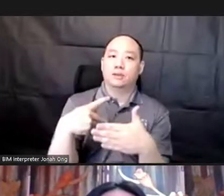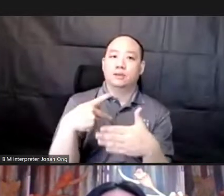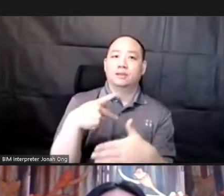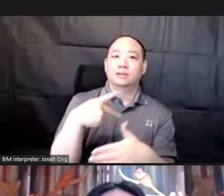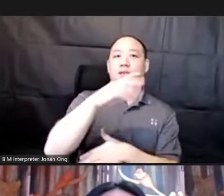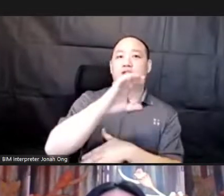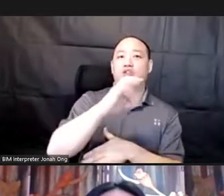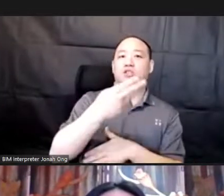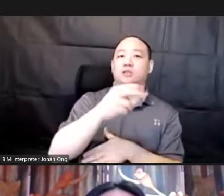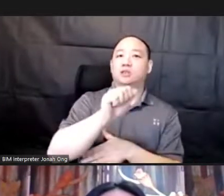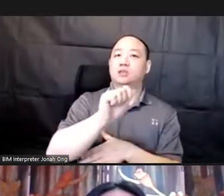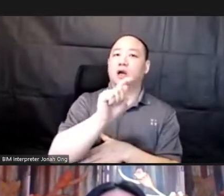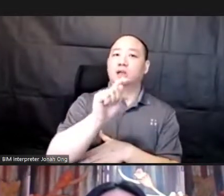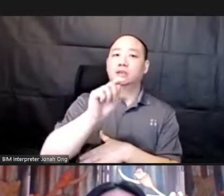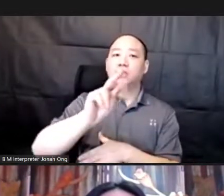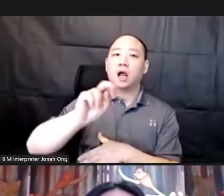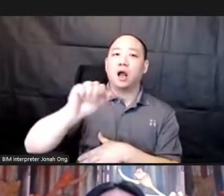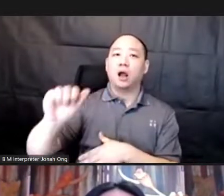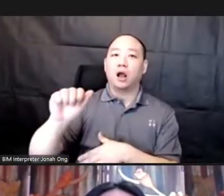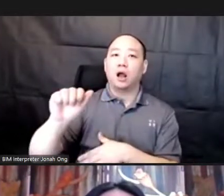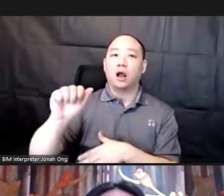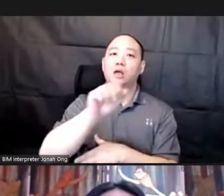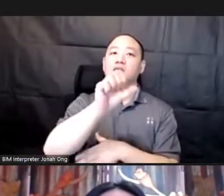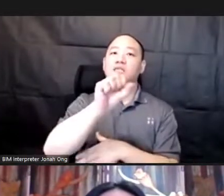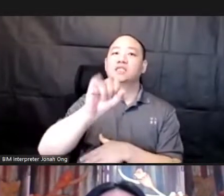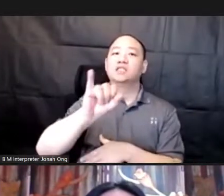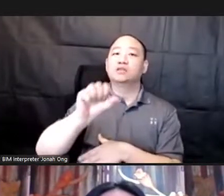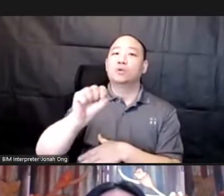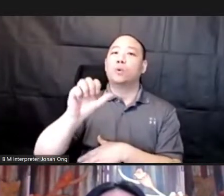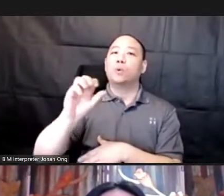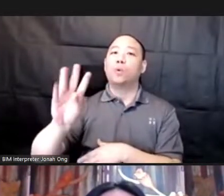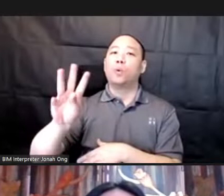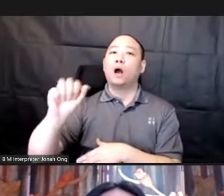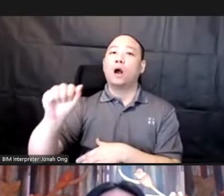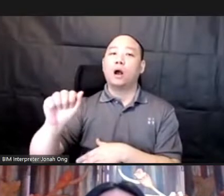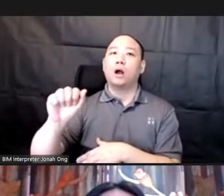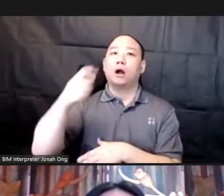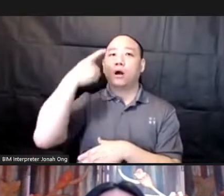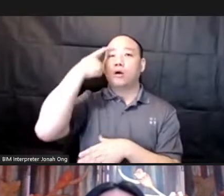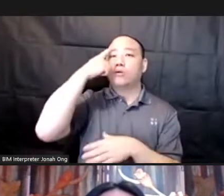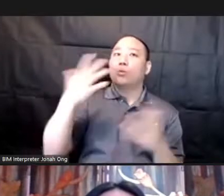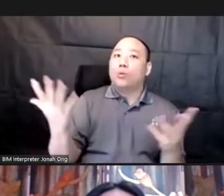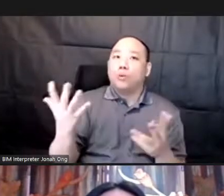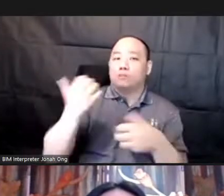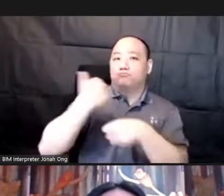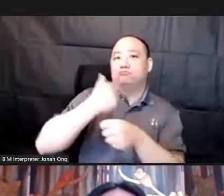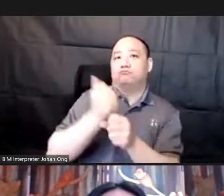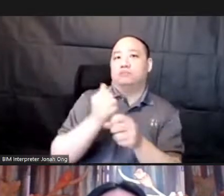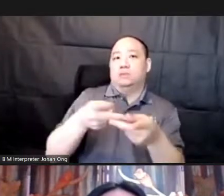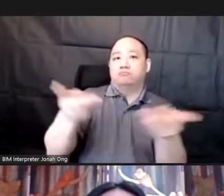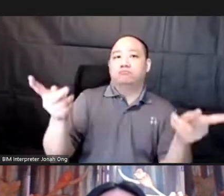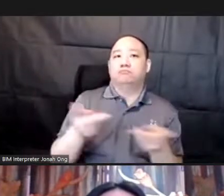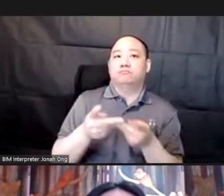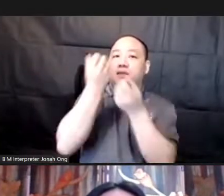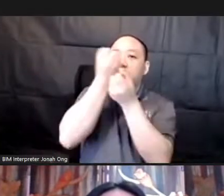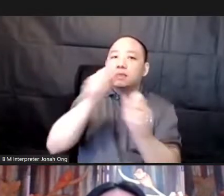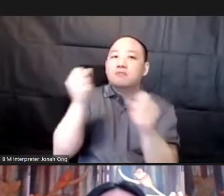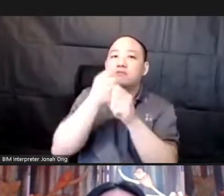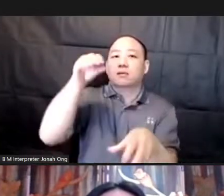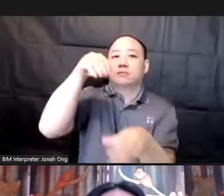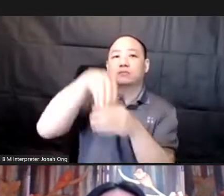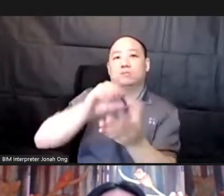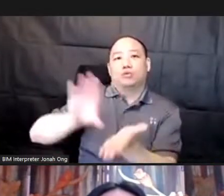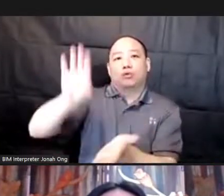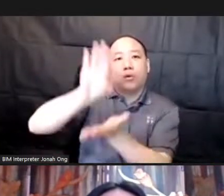Siswa, which aims to make university and college campuses safer via policy and campaigns. Apart from dearHER, Anis has